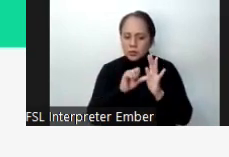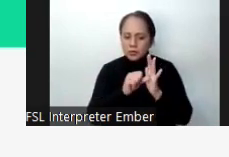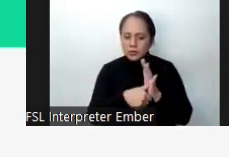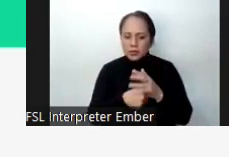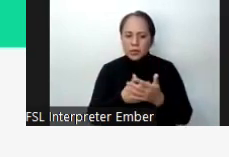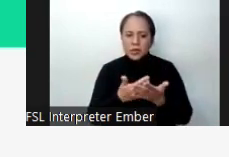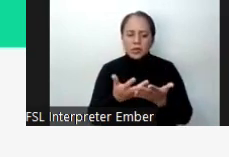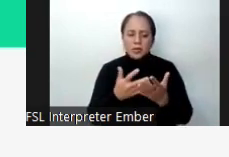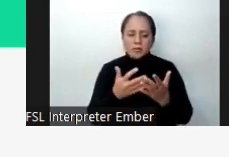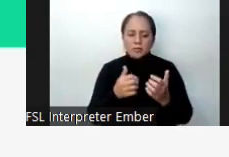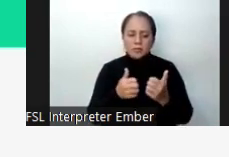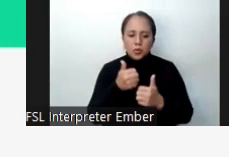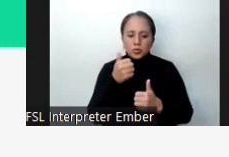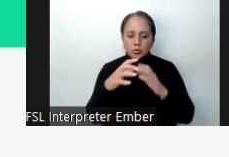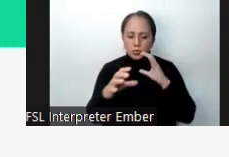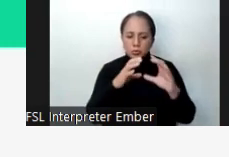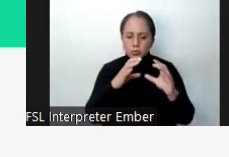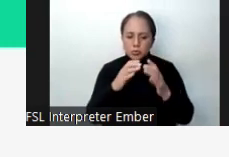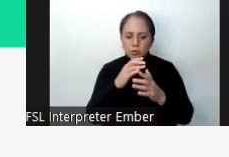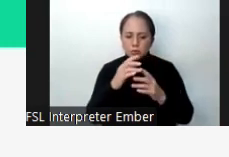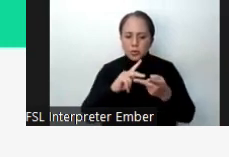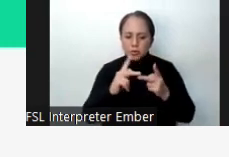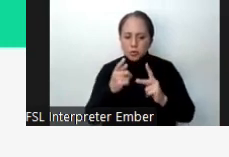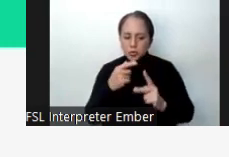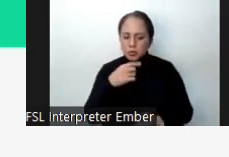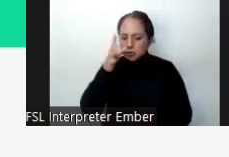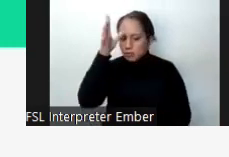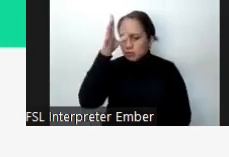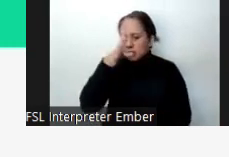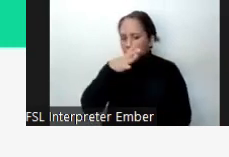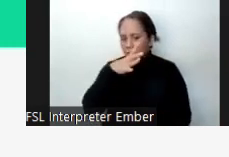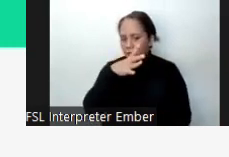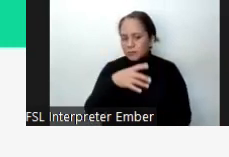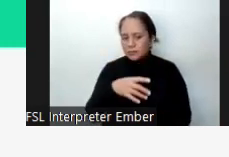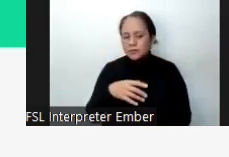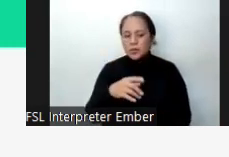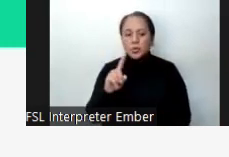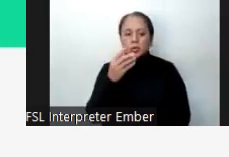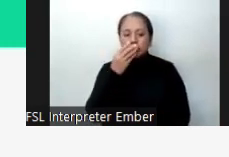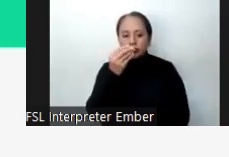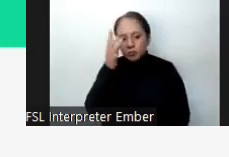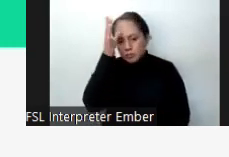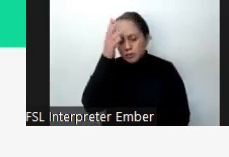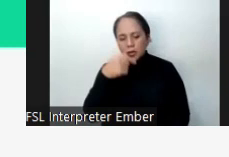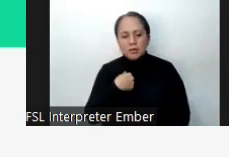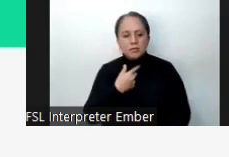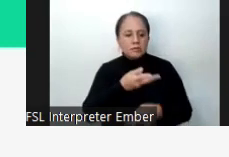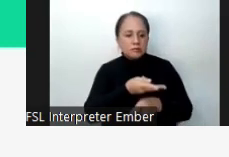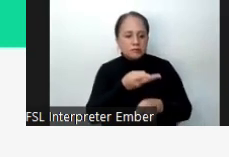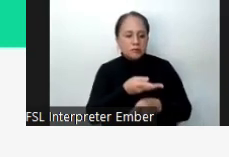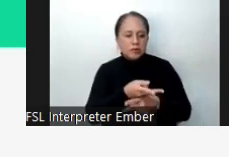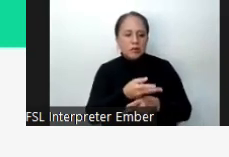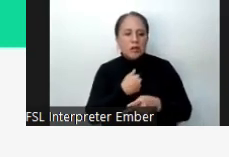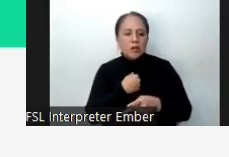that majority of the communicative partners were mothers. Only a few fathers and other caregivers